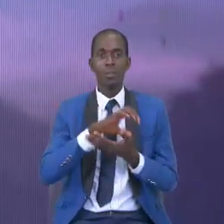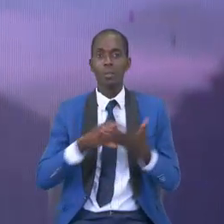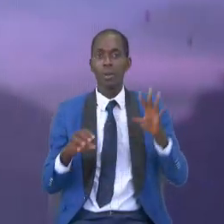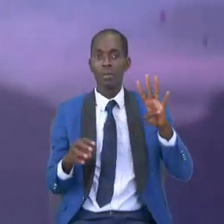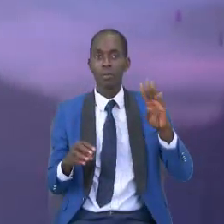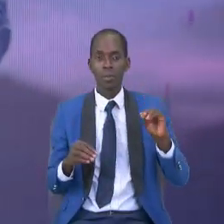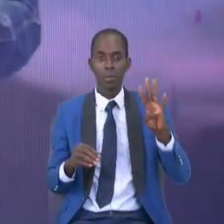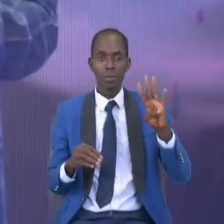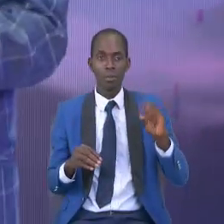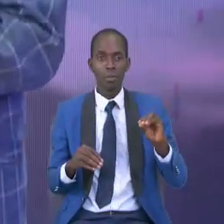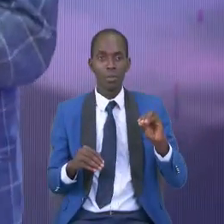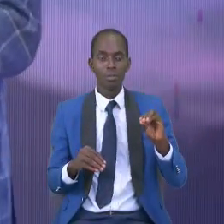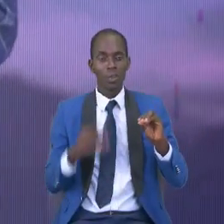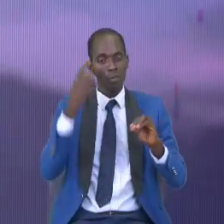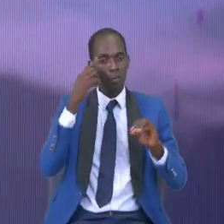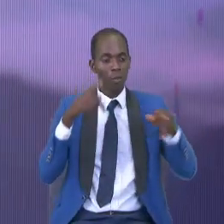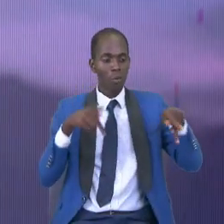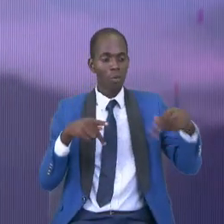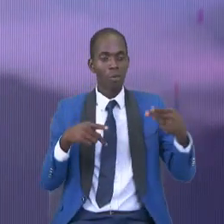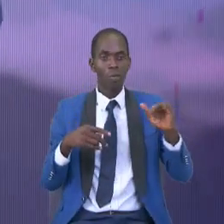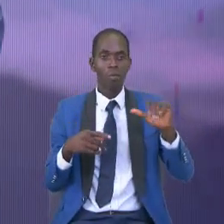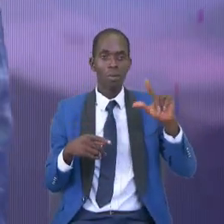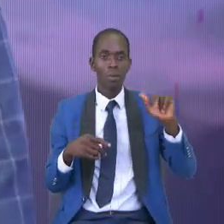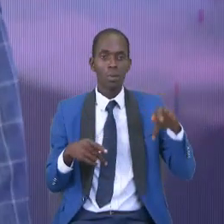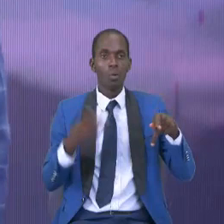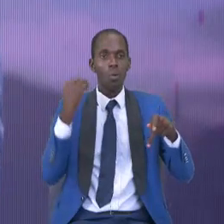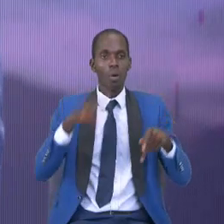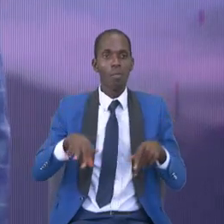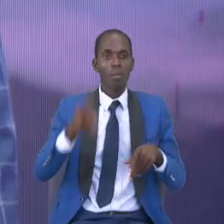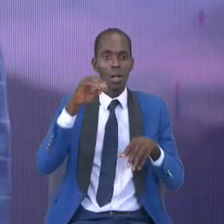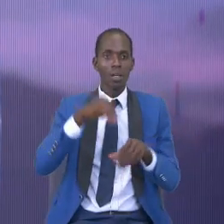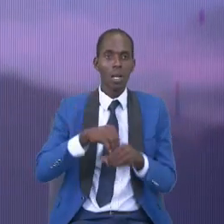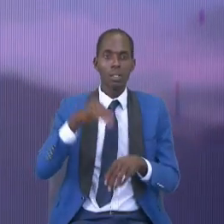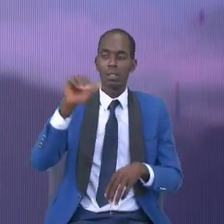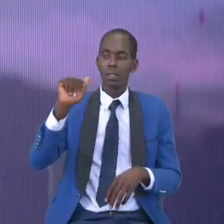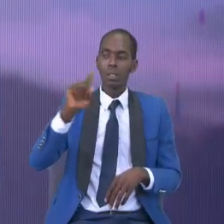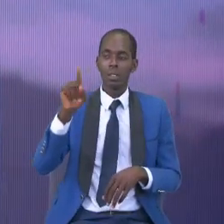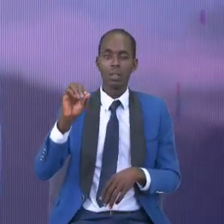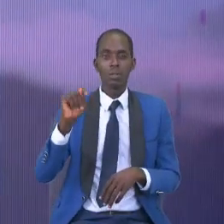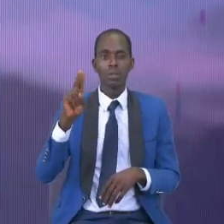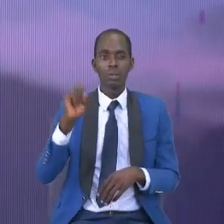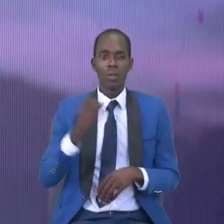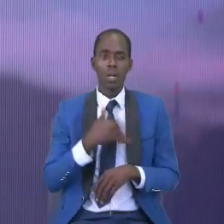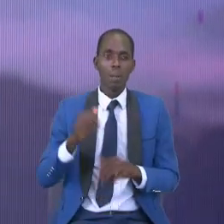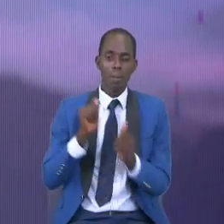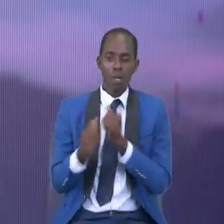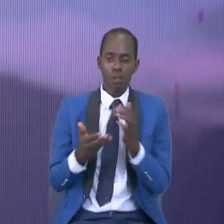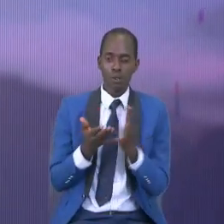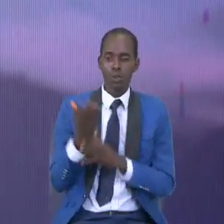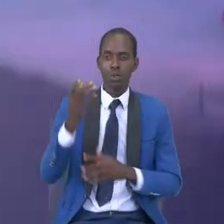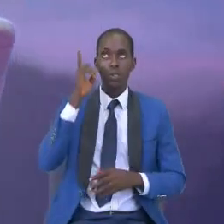it says, but Philip was found in Azotus, and passing through, he preached in